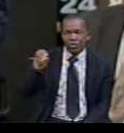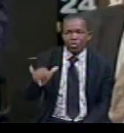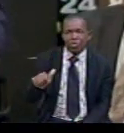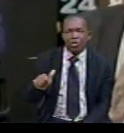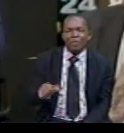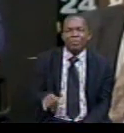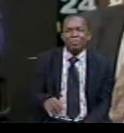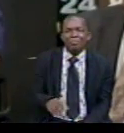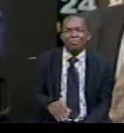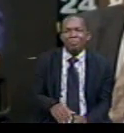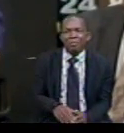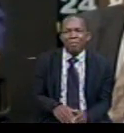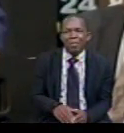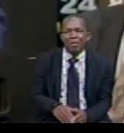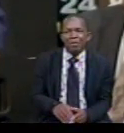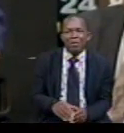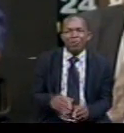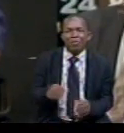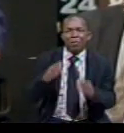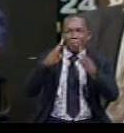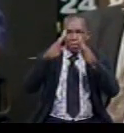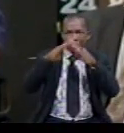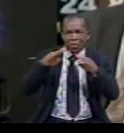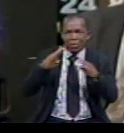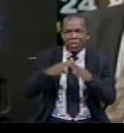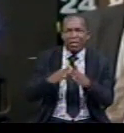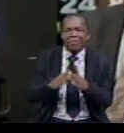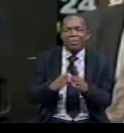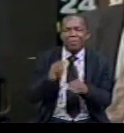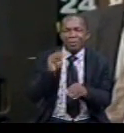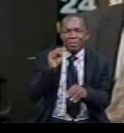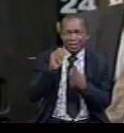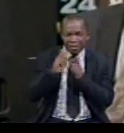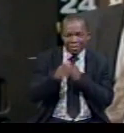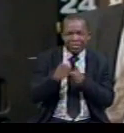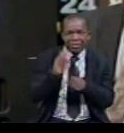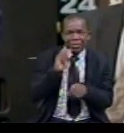Gate Ministry. You are specially welcome.